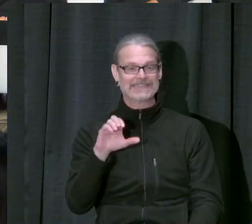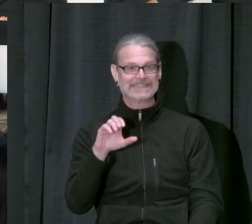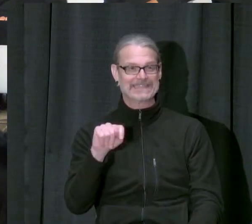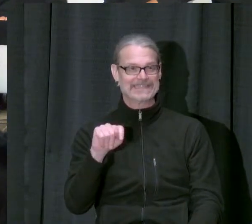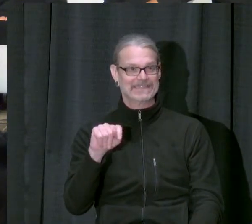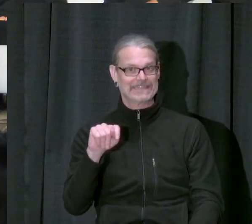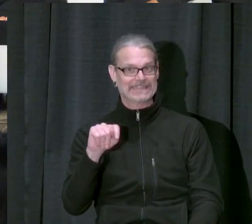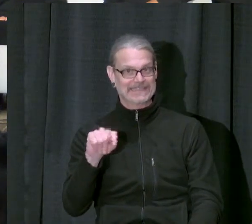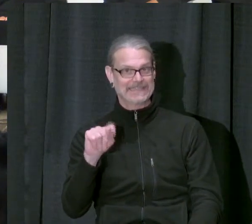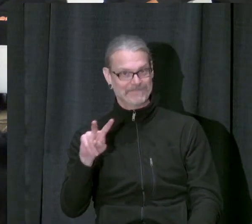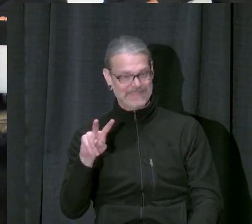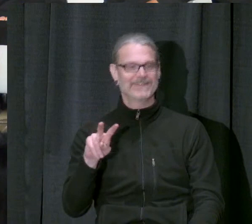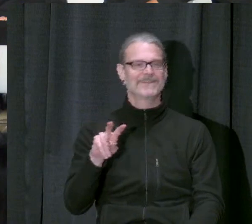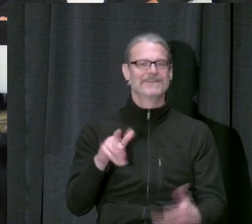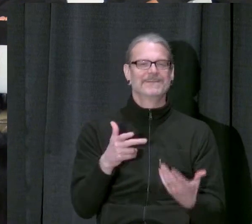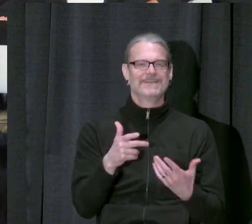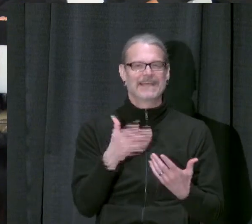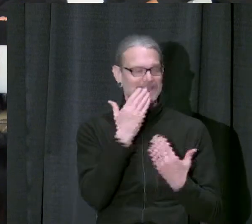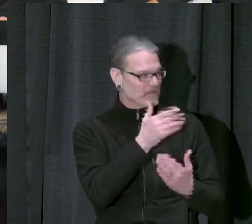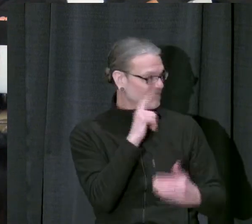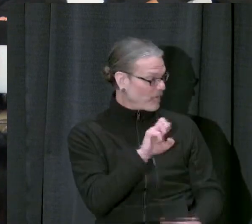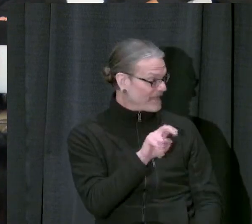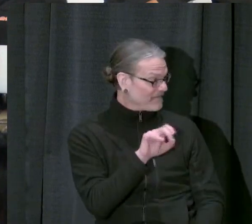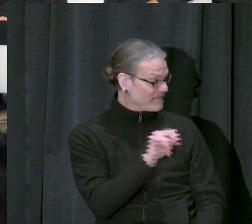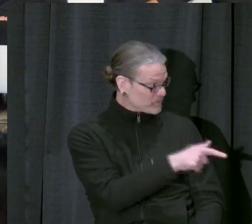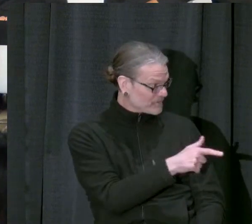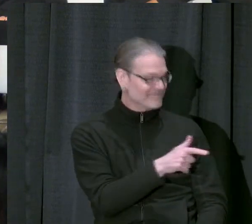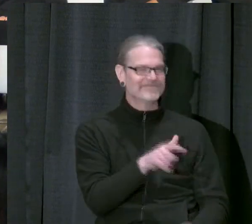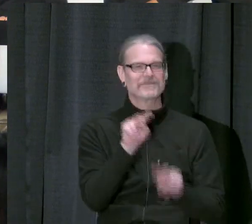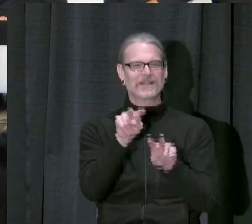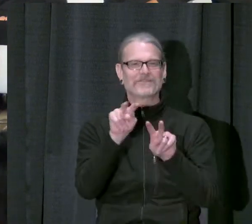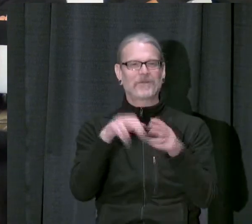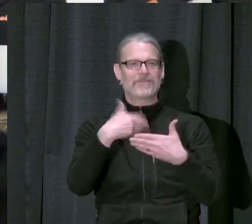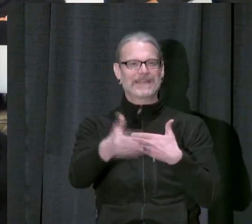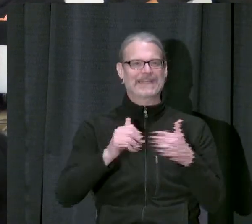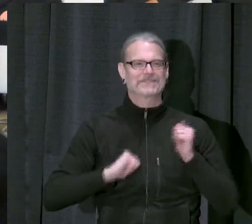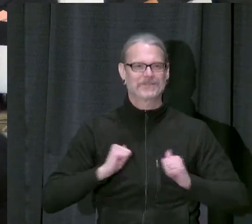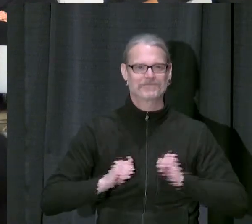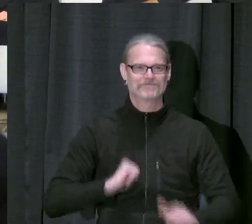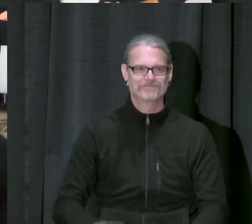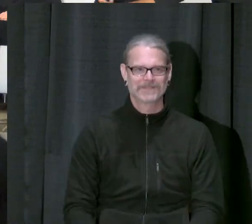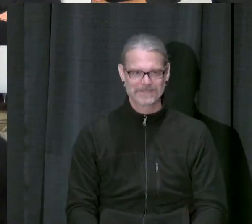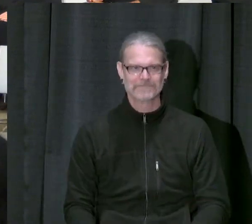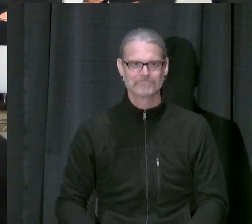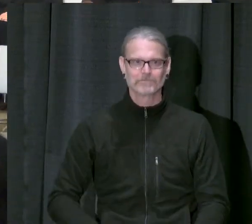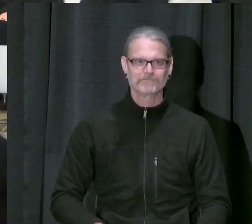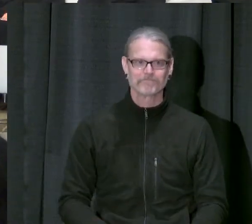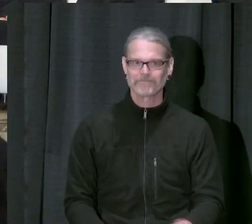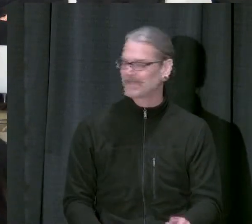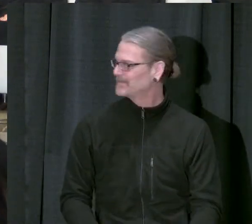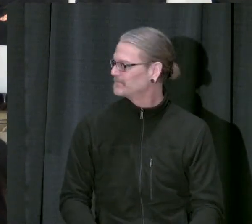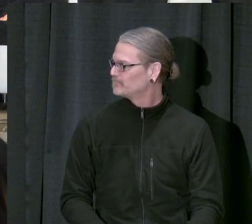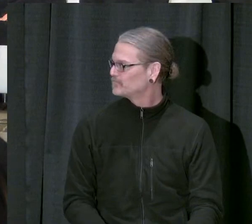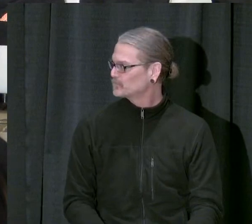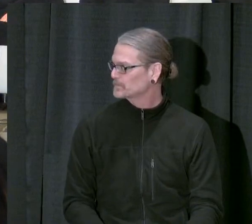Envision folks, and we look forward to our next show. Thank you. Thank you. Thank you. Thanks, Mike. Thanks. Thank you.